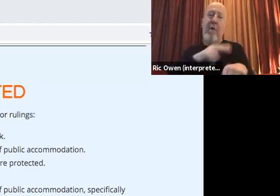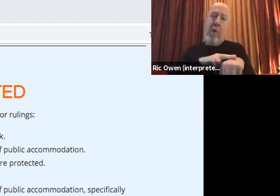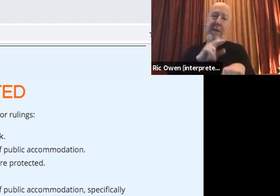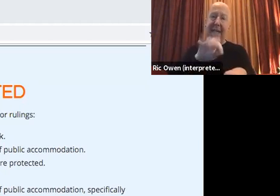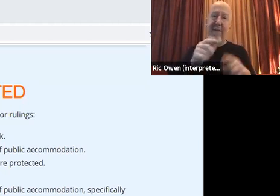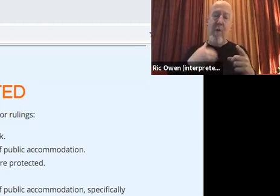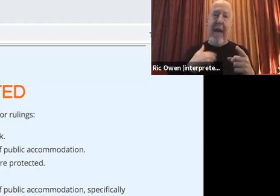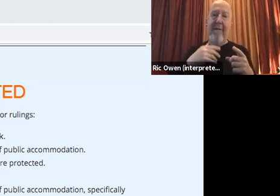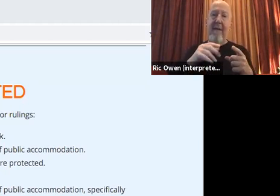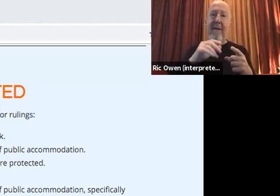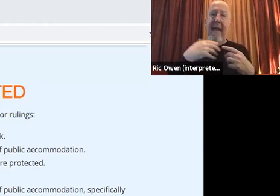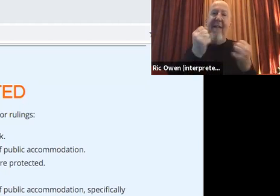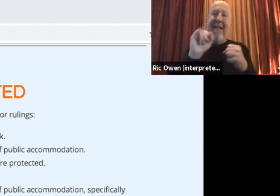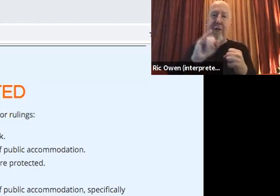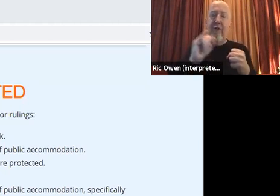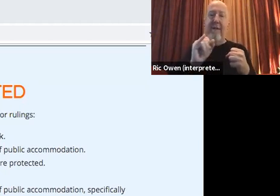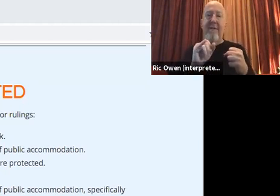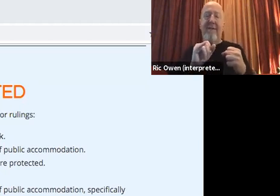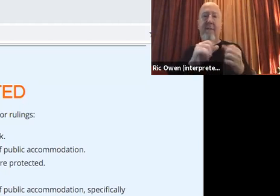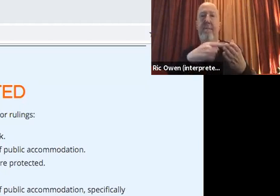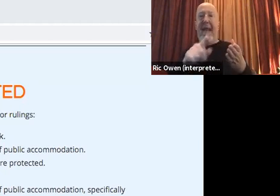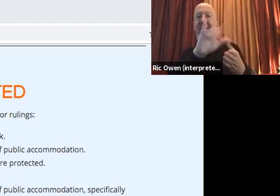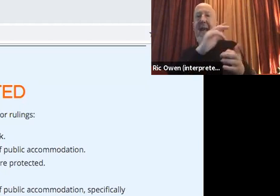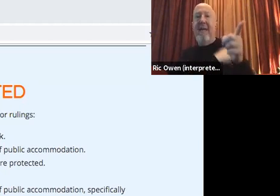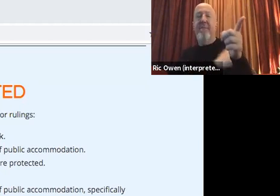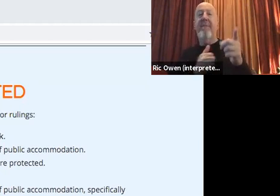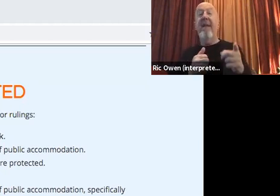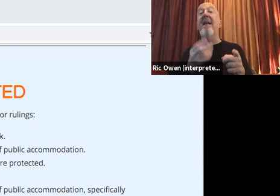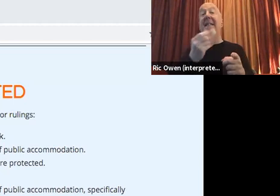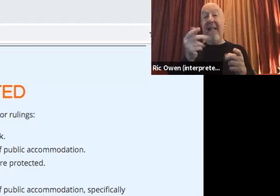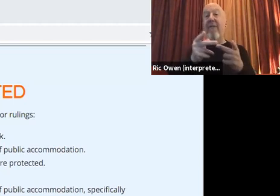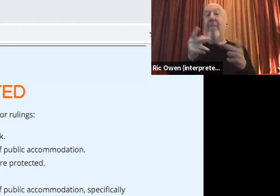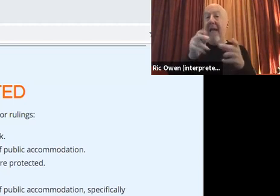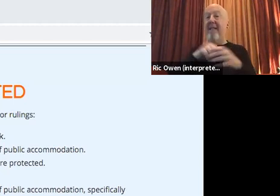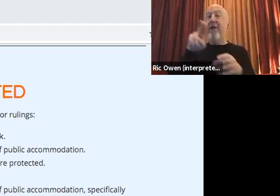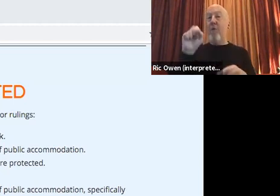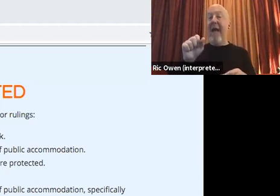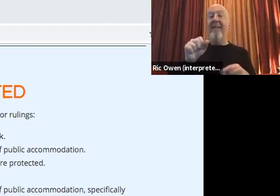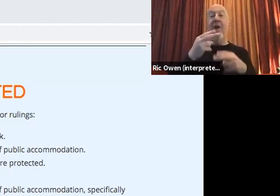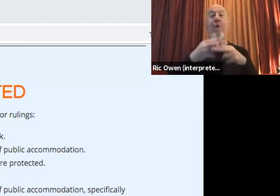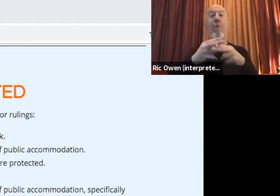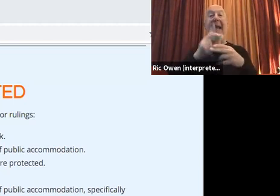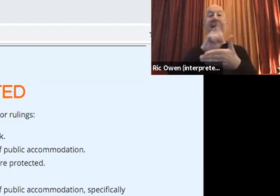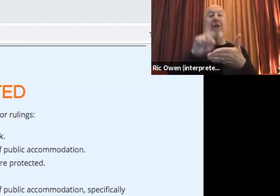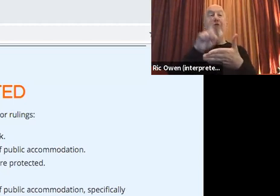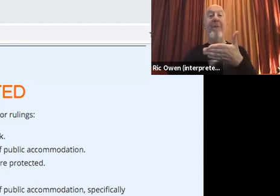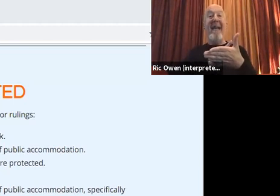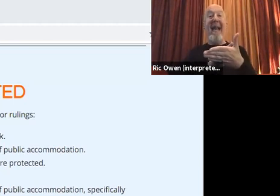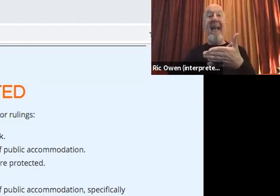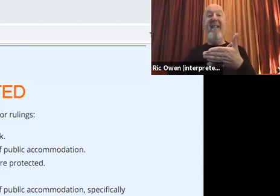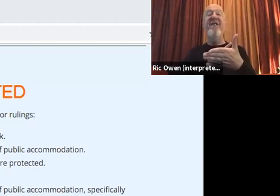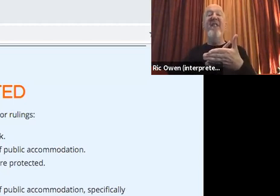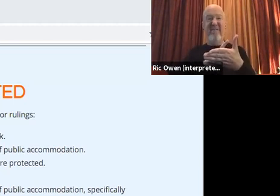coverage. There are several locations in the United States where weight discrimination is specifically